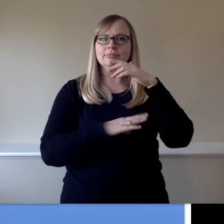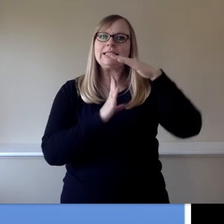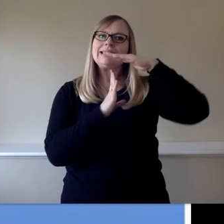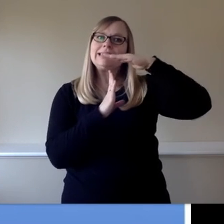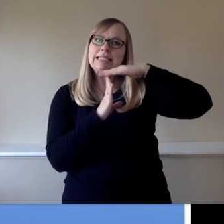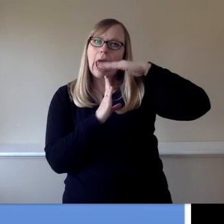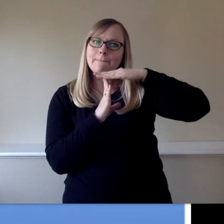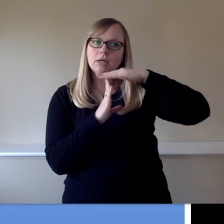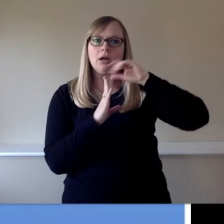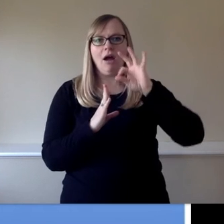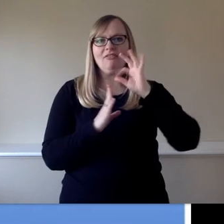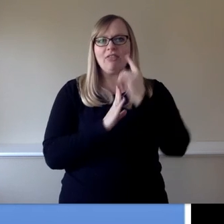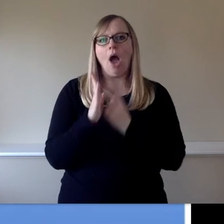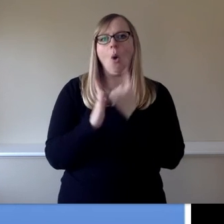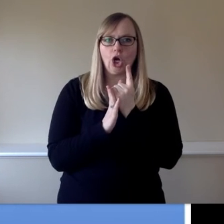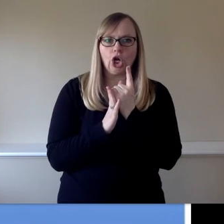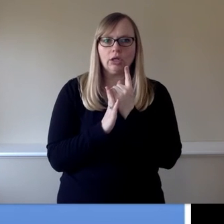the o'clock.